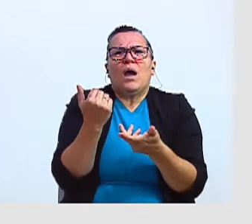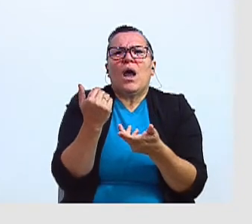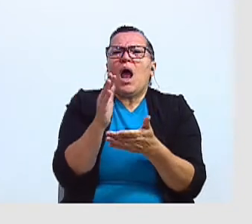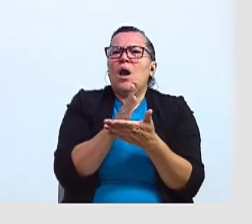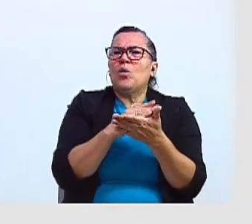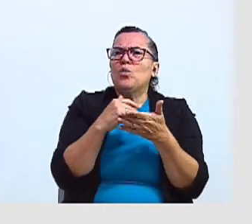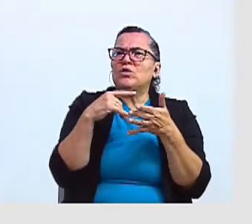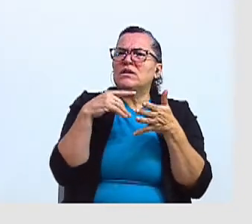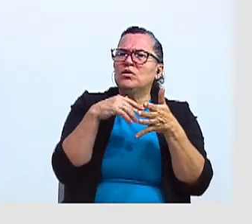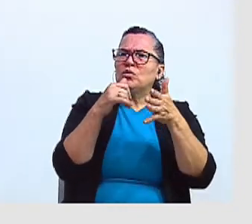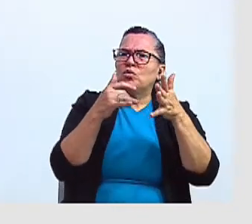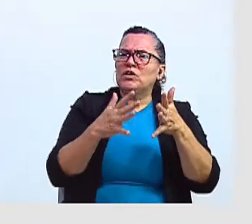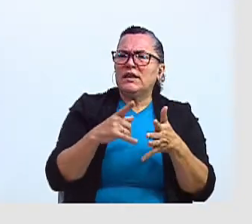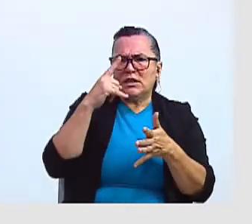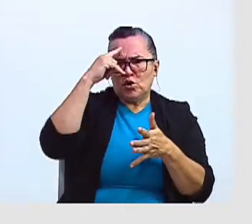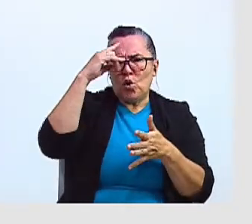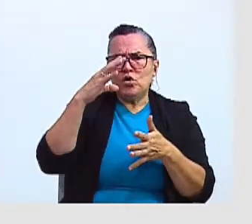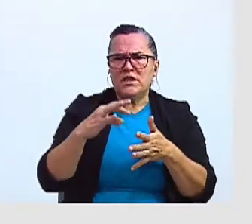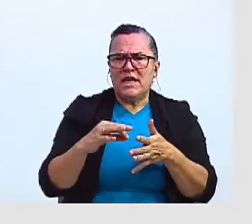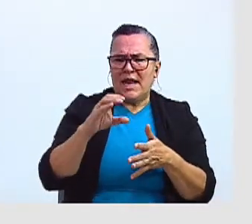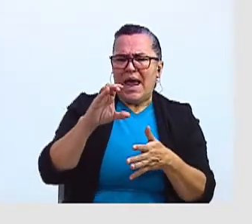students consider cliques